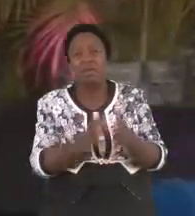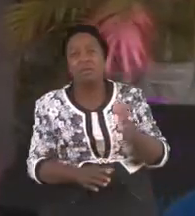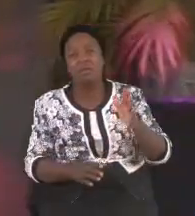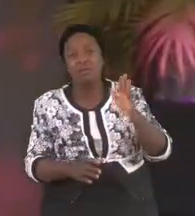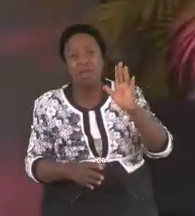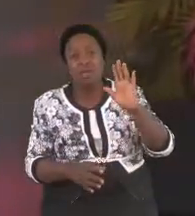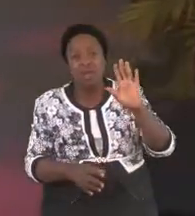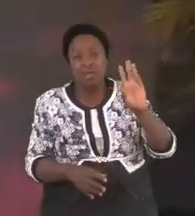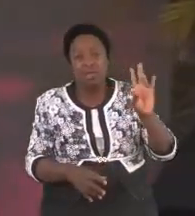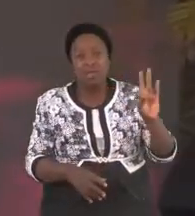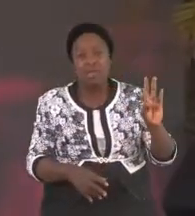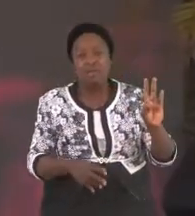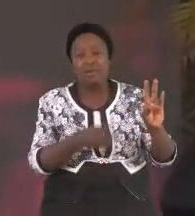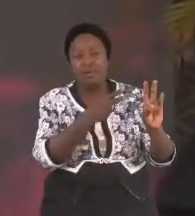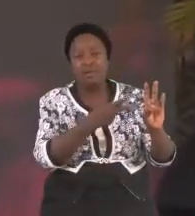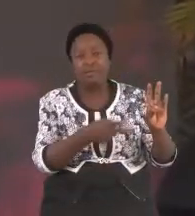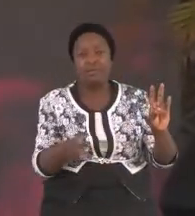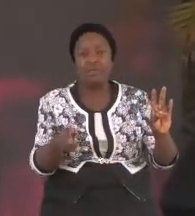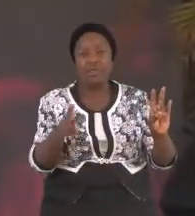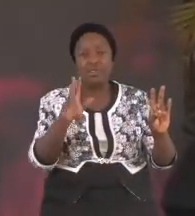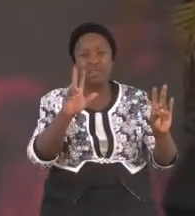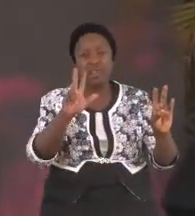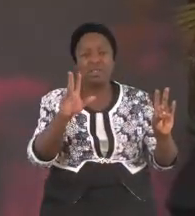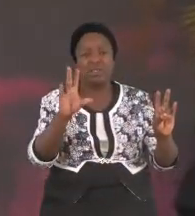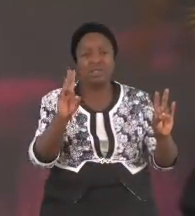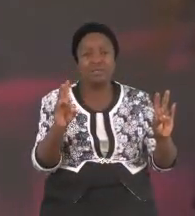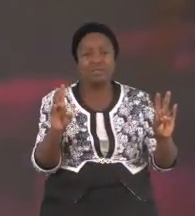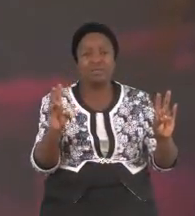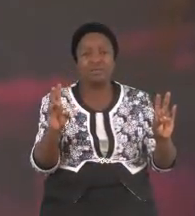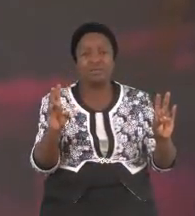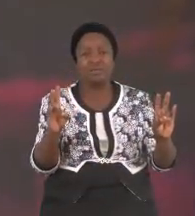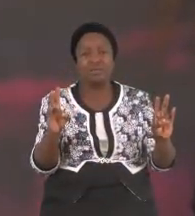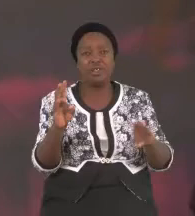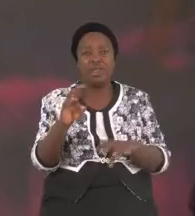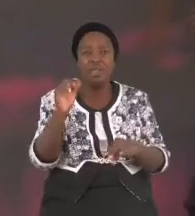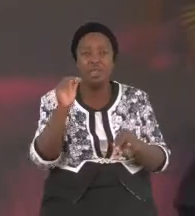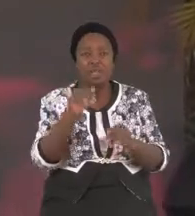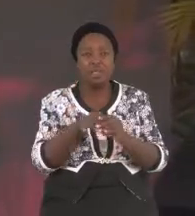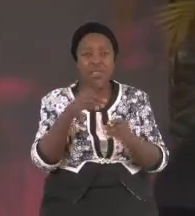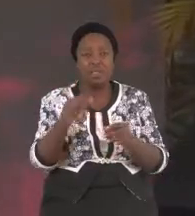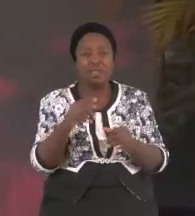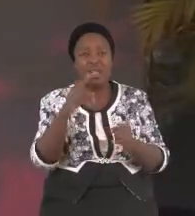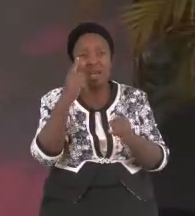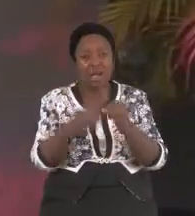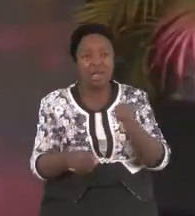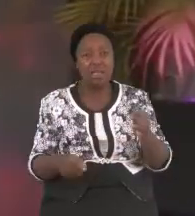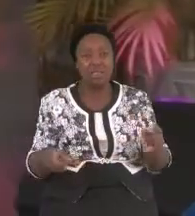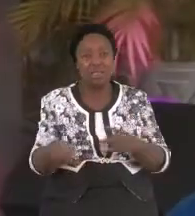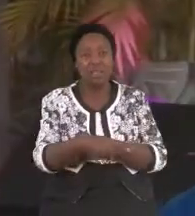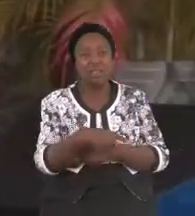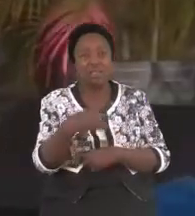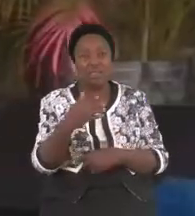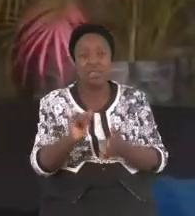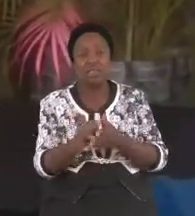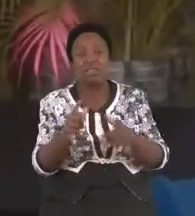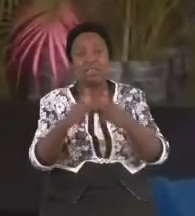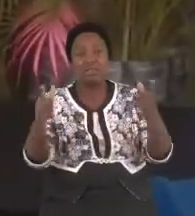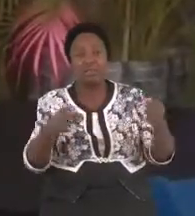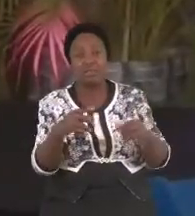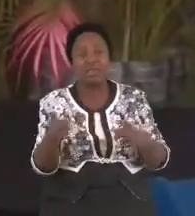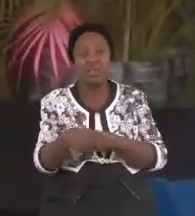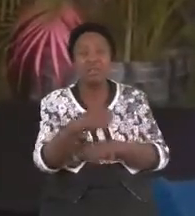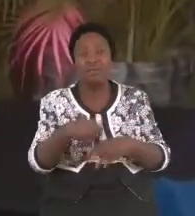37. In chapter 7, verse 37, in the last day, that great day of the feast, Jesus